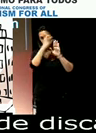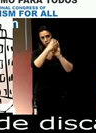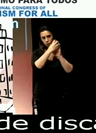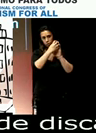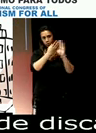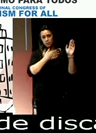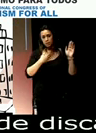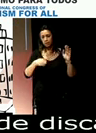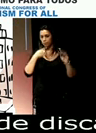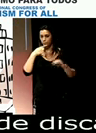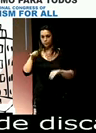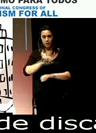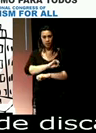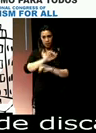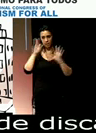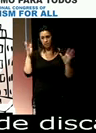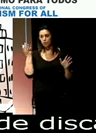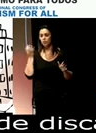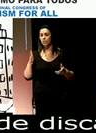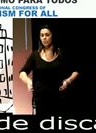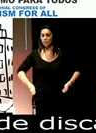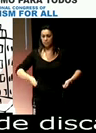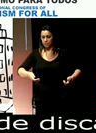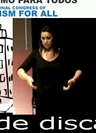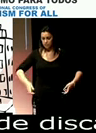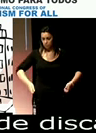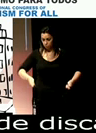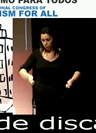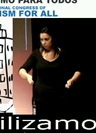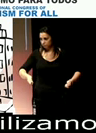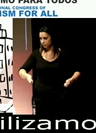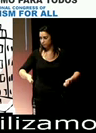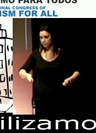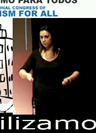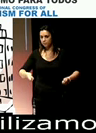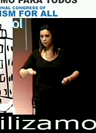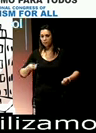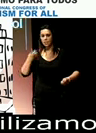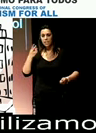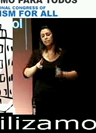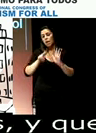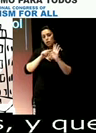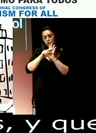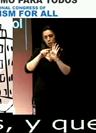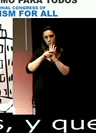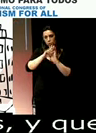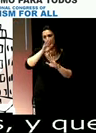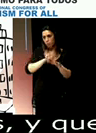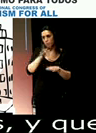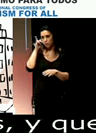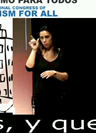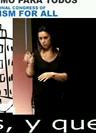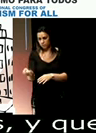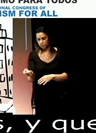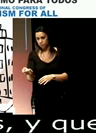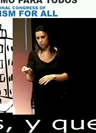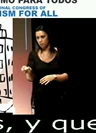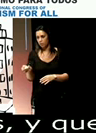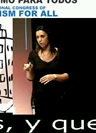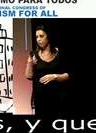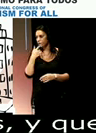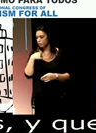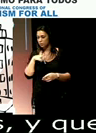is a tool for personal autonomy. As you understand, we cannot reduce everything to one or more